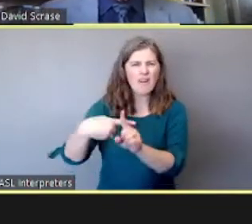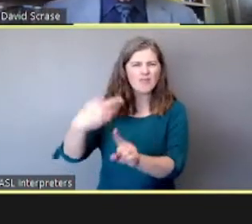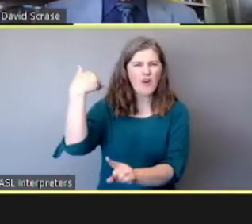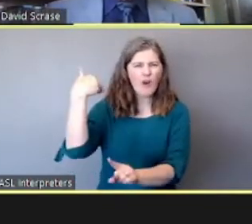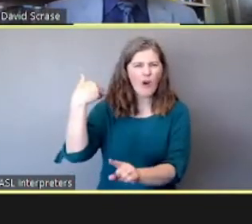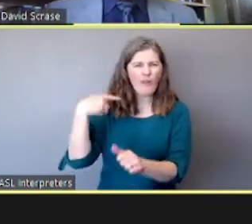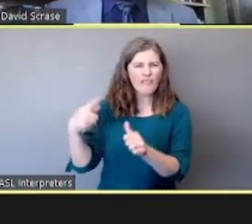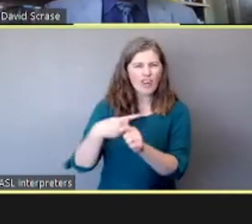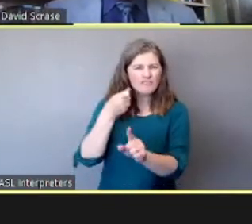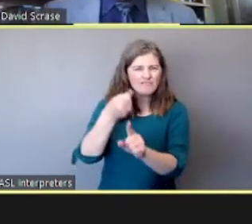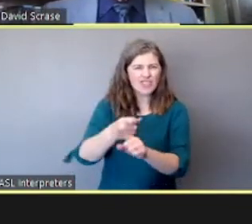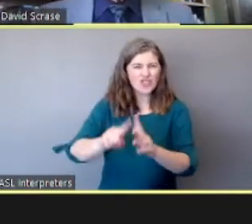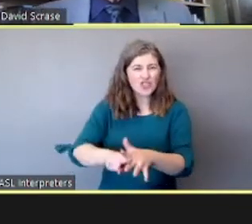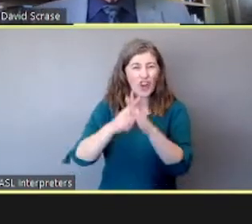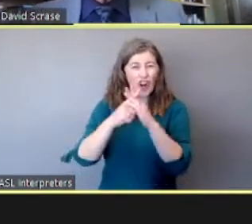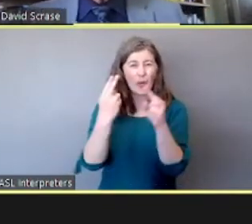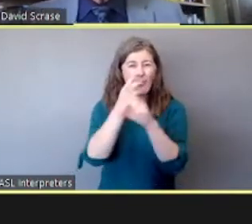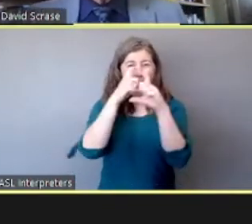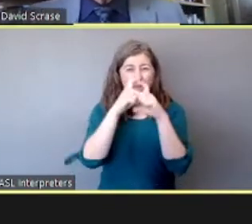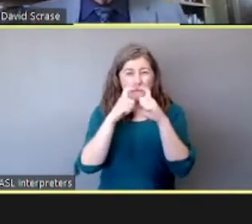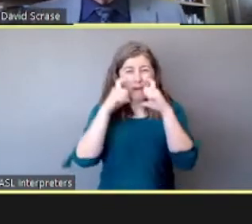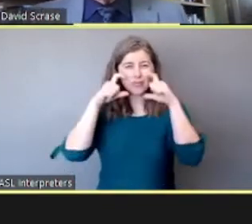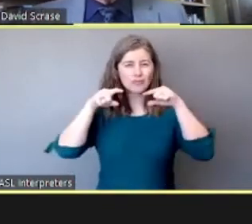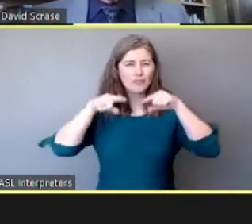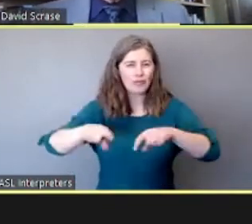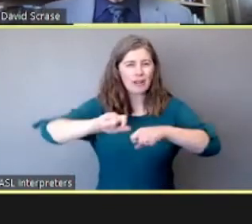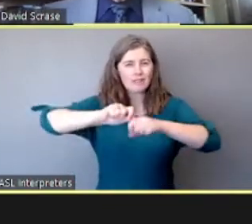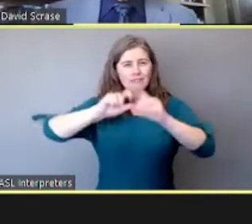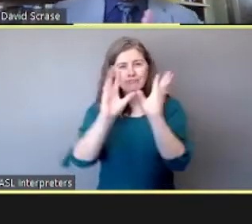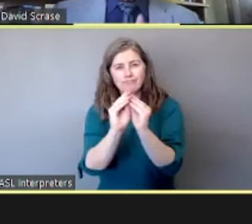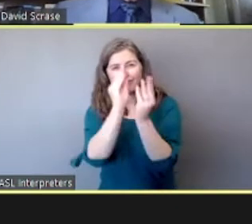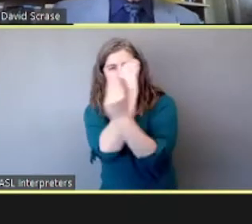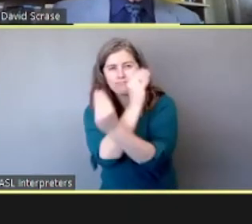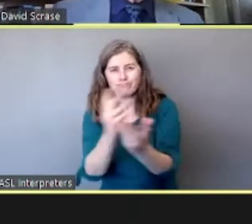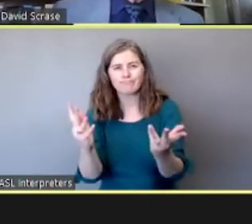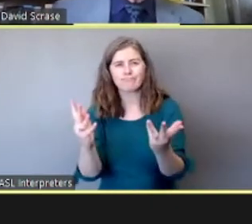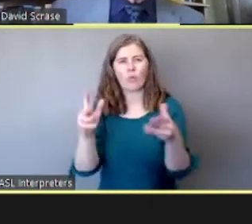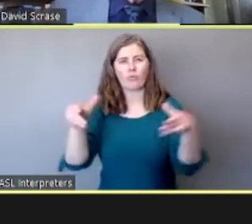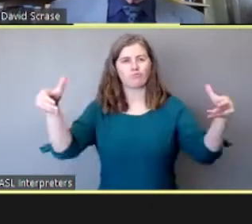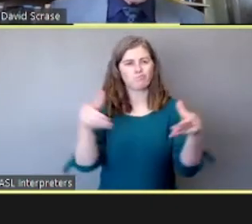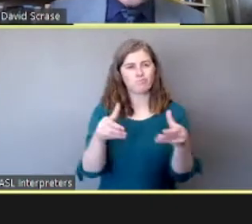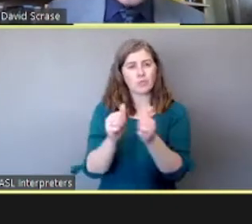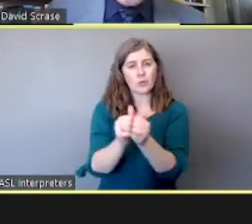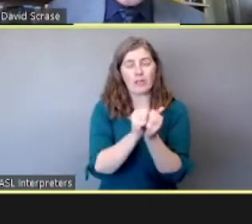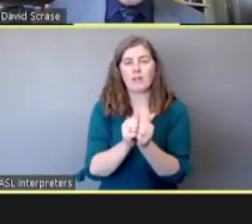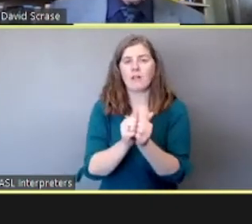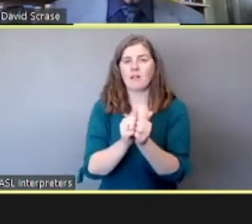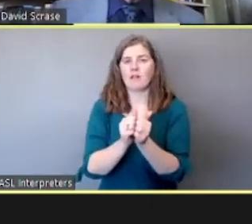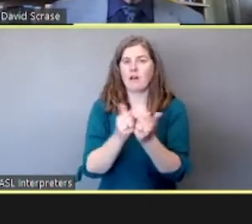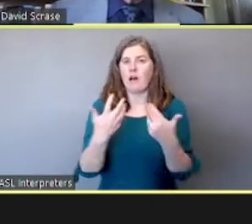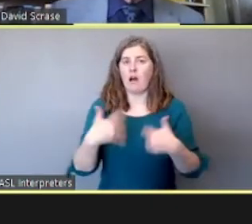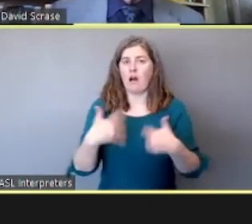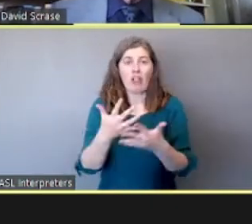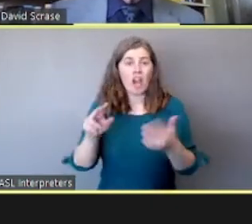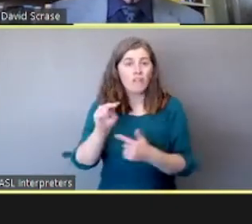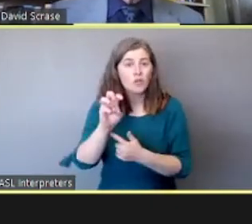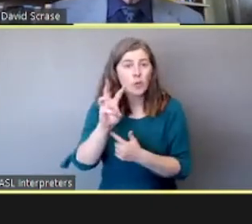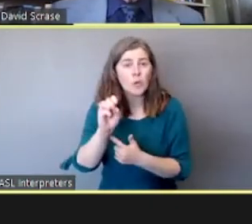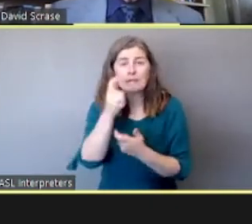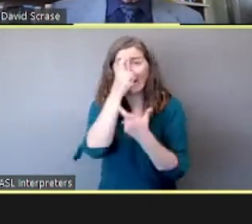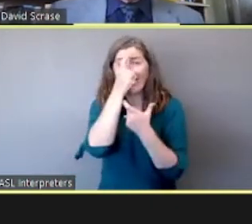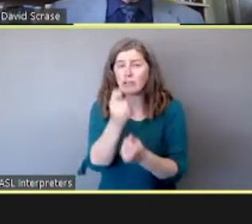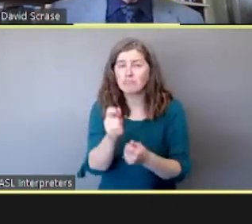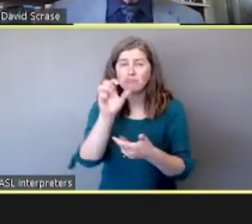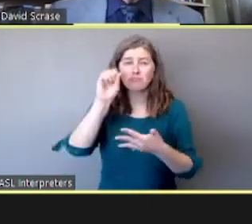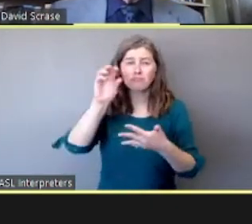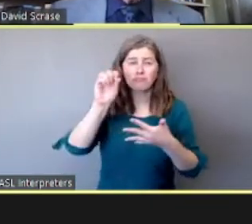started wearing masks at press conferences and when we were together. Lots of news today, lots of interesting things